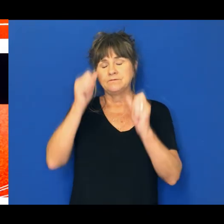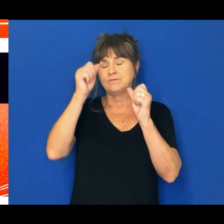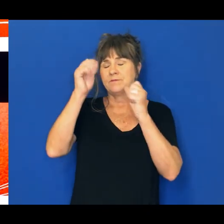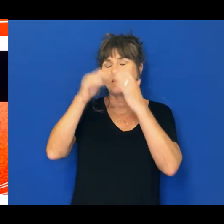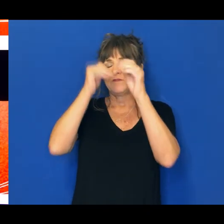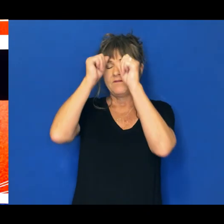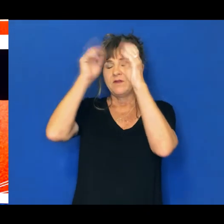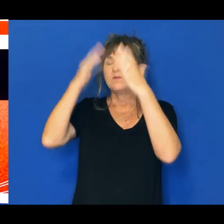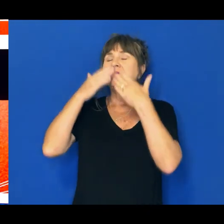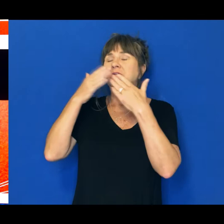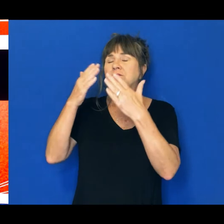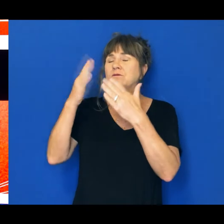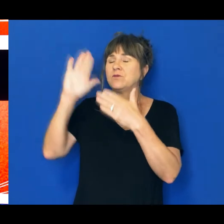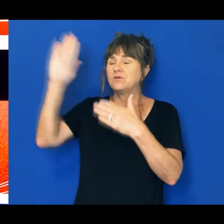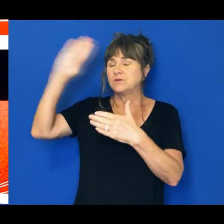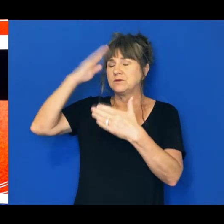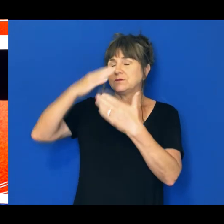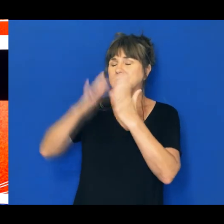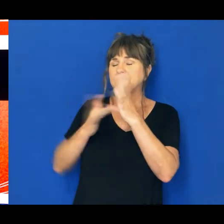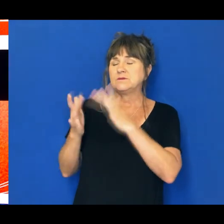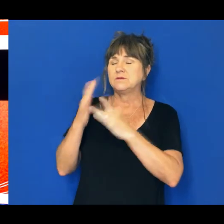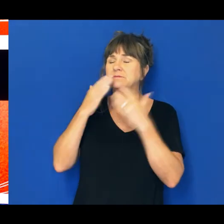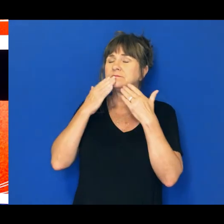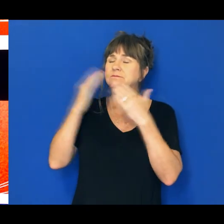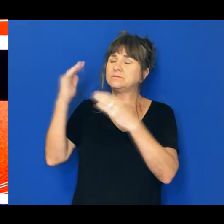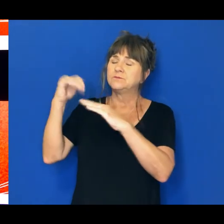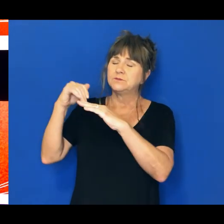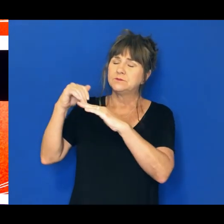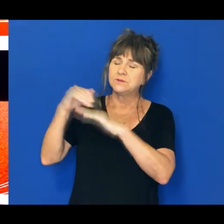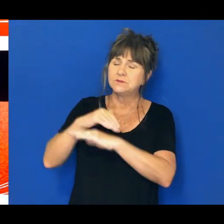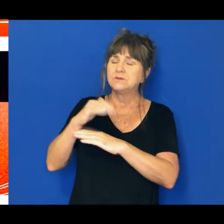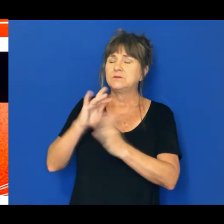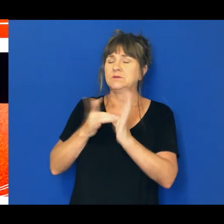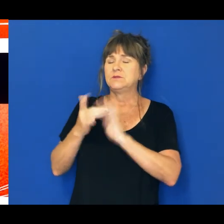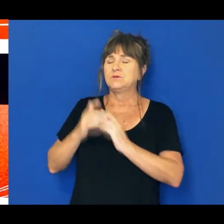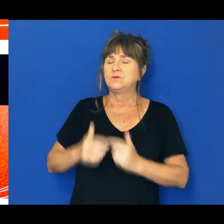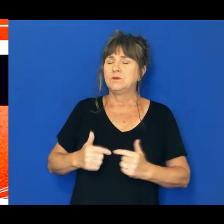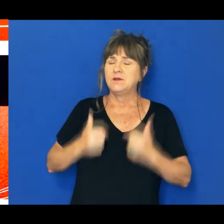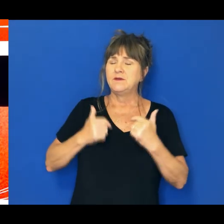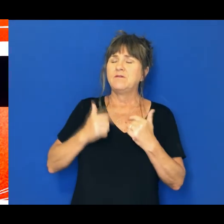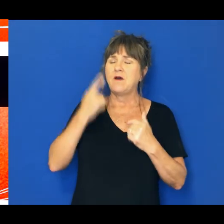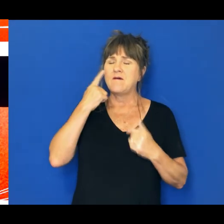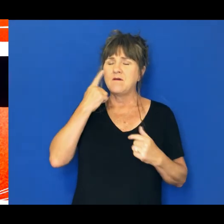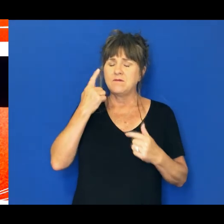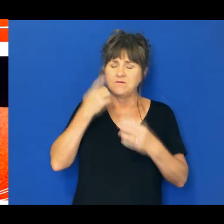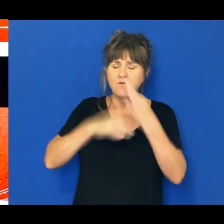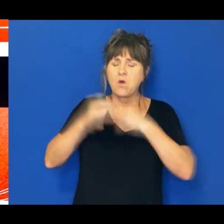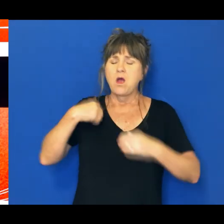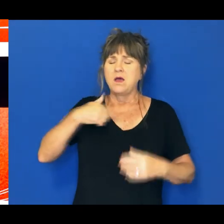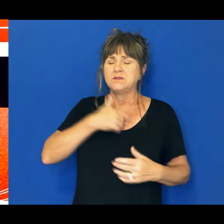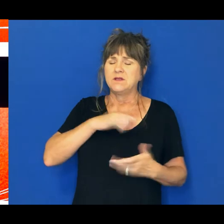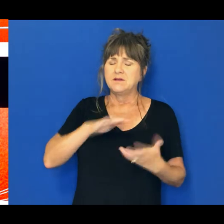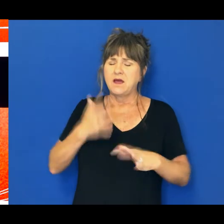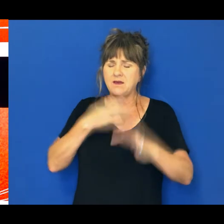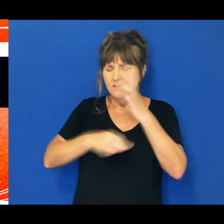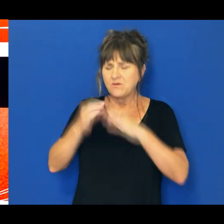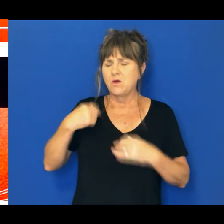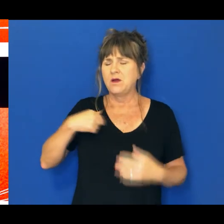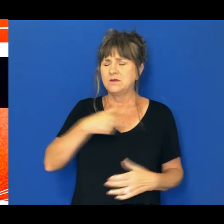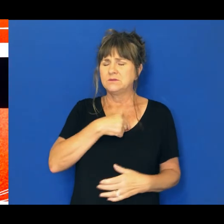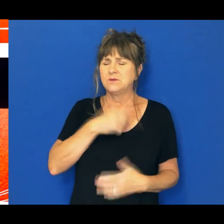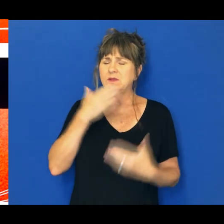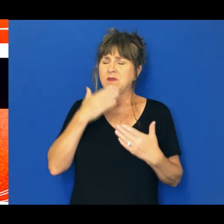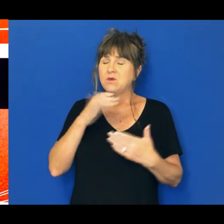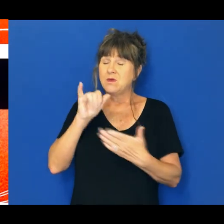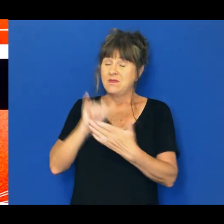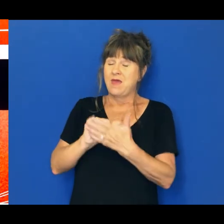Heavenly Father, thank you for your son, Jesus. Thank you for sending him to live for us, to die for us. We thank you that the